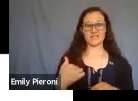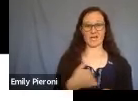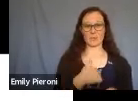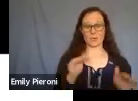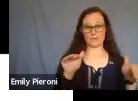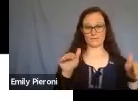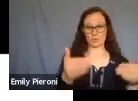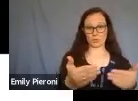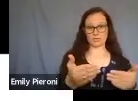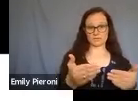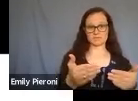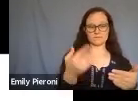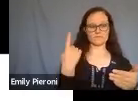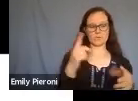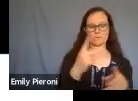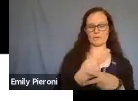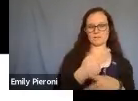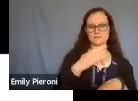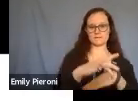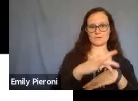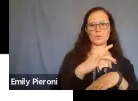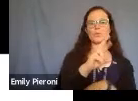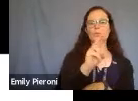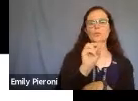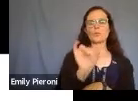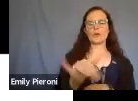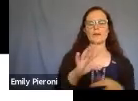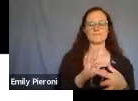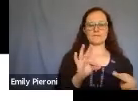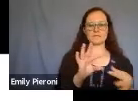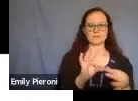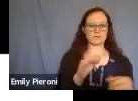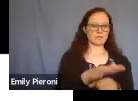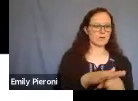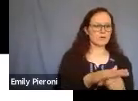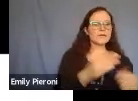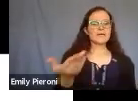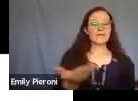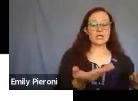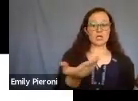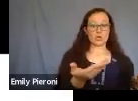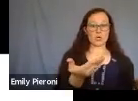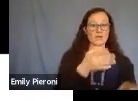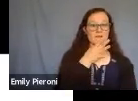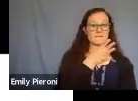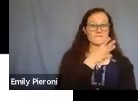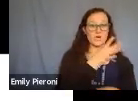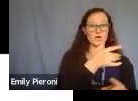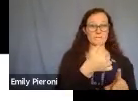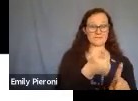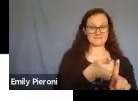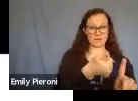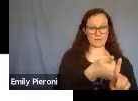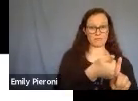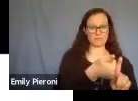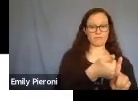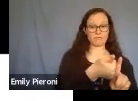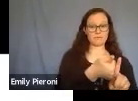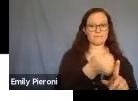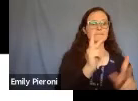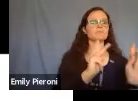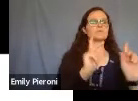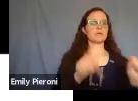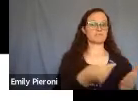products available. Like Ray mentioned, we'll have it locally here on the farm as well for everyone to